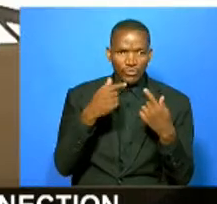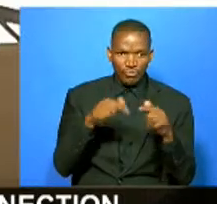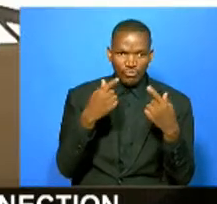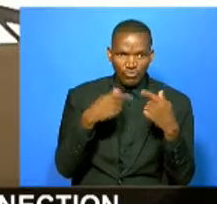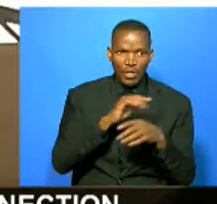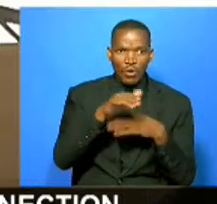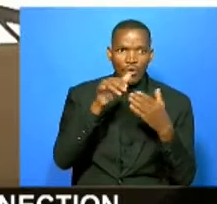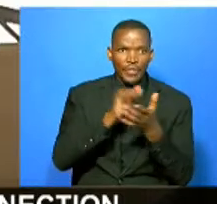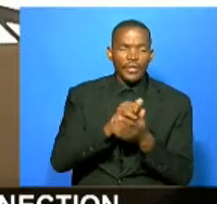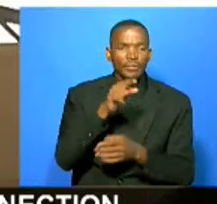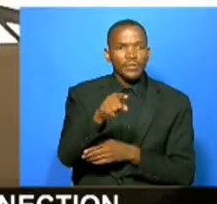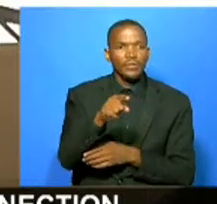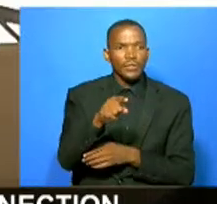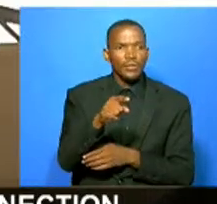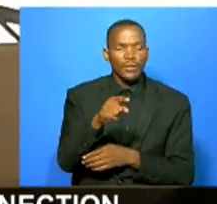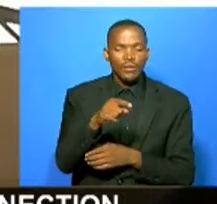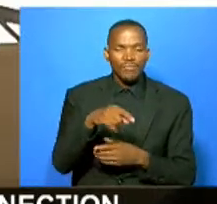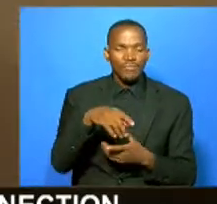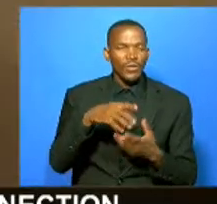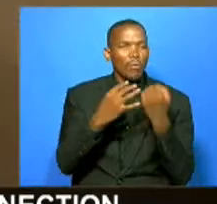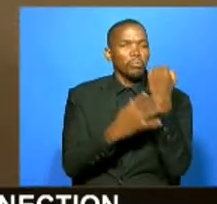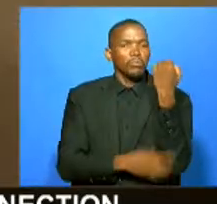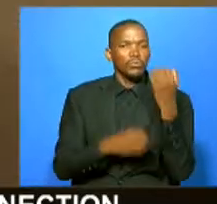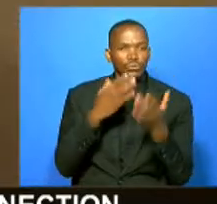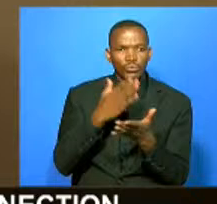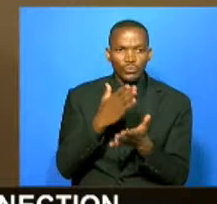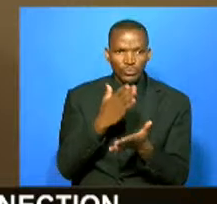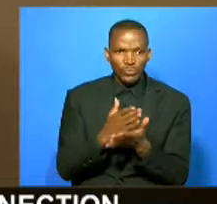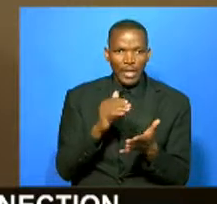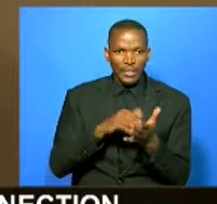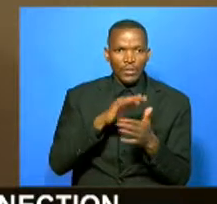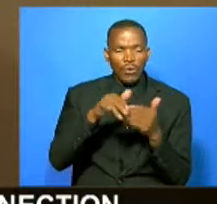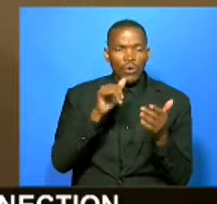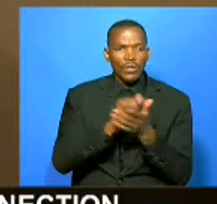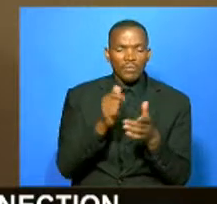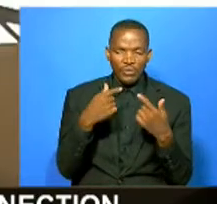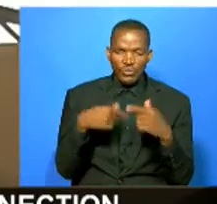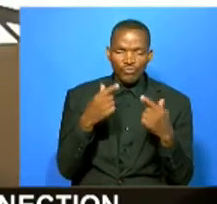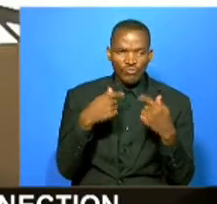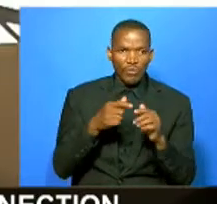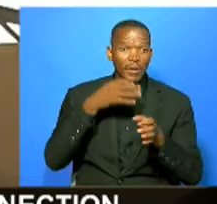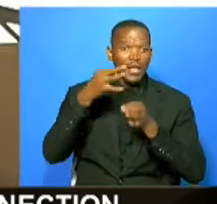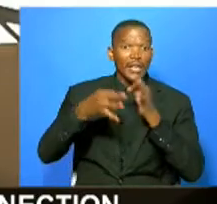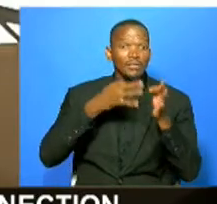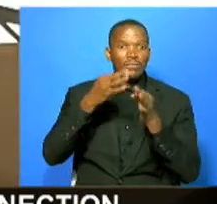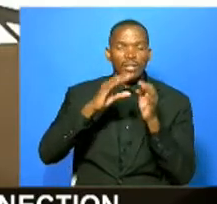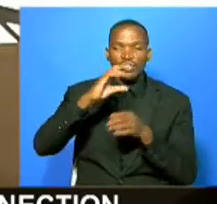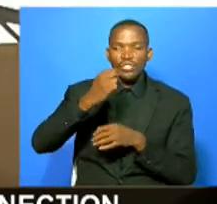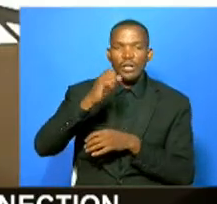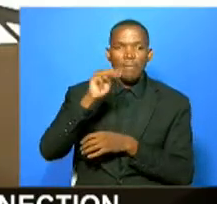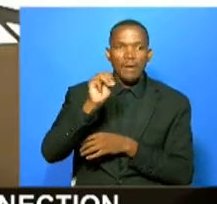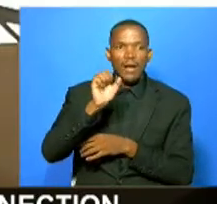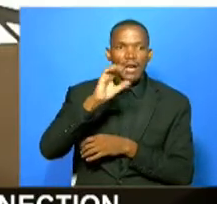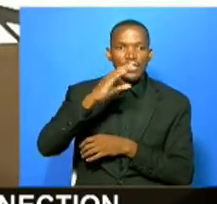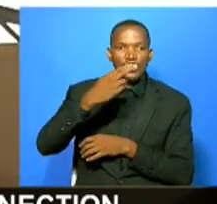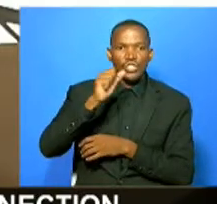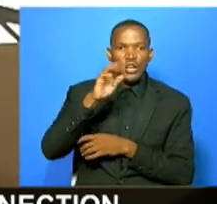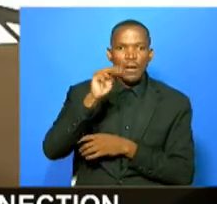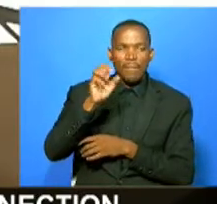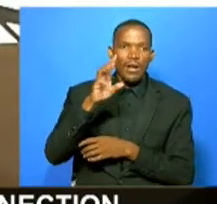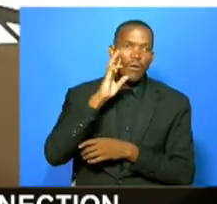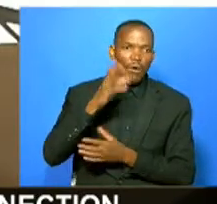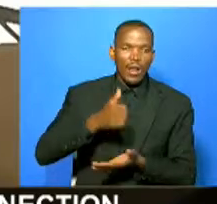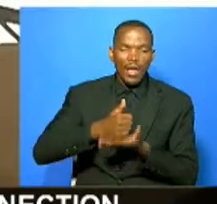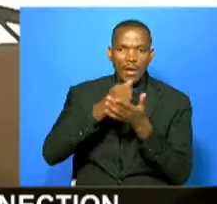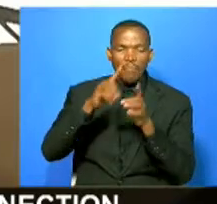gore le ntshe mo lehumeng go letse go ntse go le kwa go tlhalosiwa ka tšhamatšhama gore tšhamatšhama ya go thusa ba